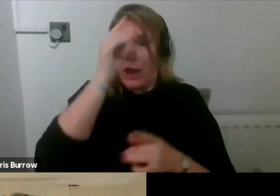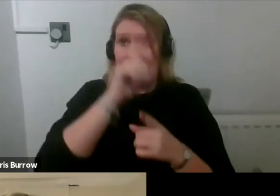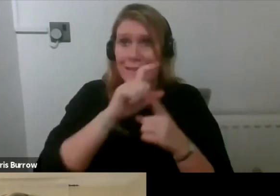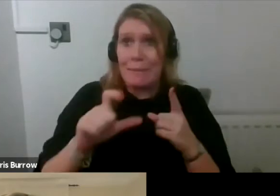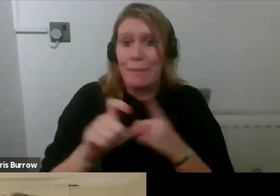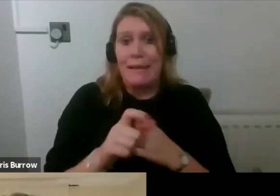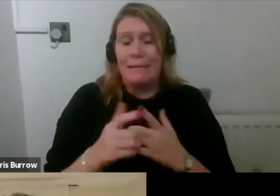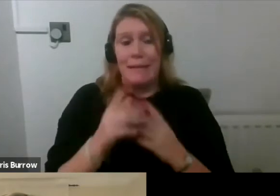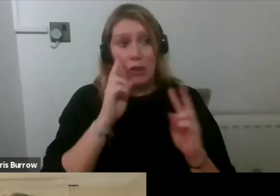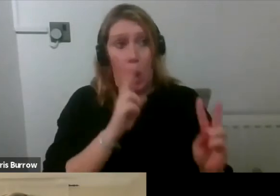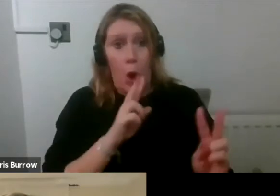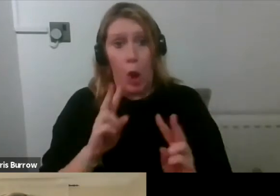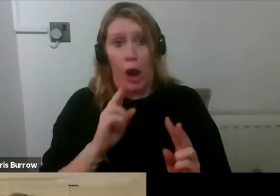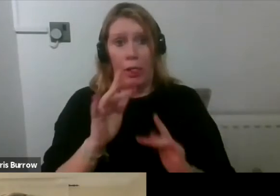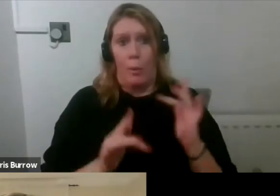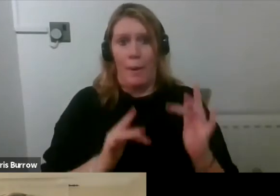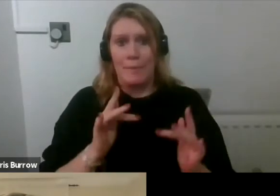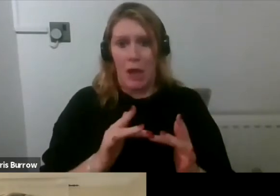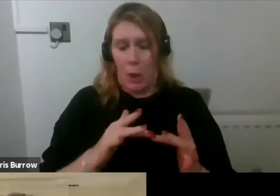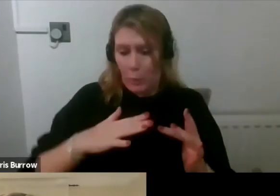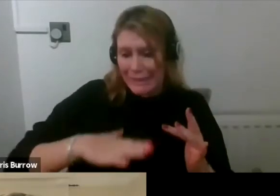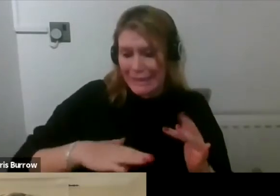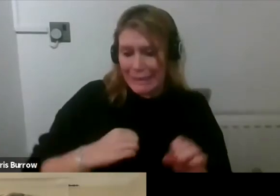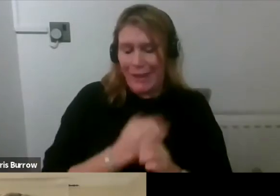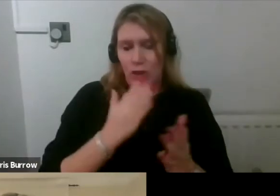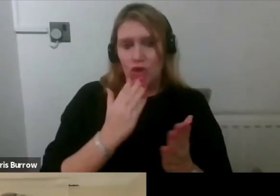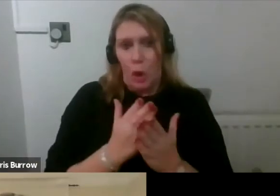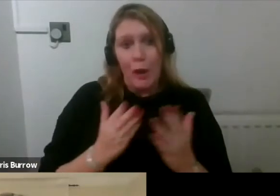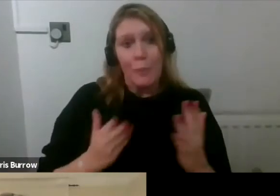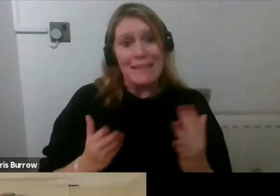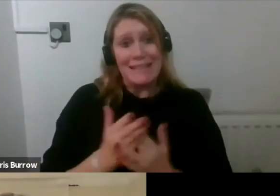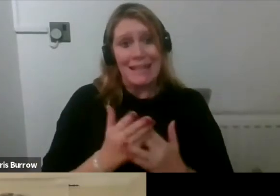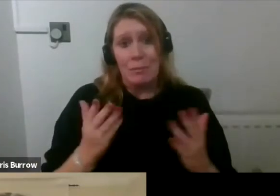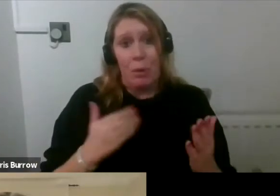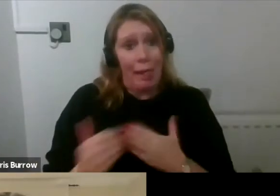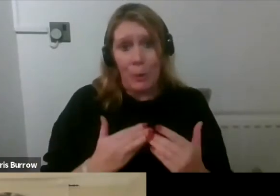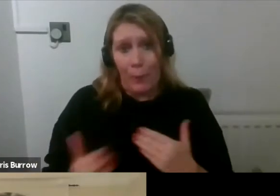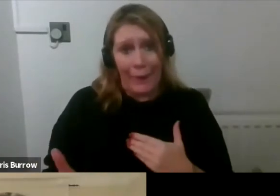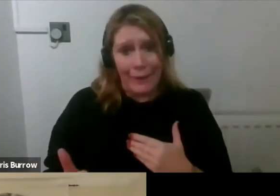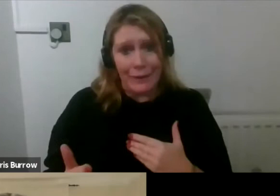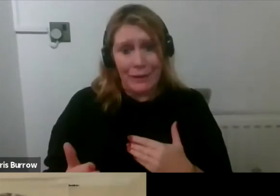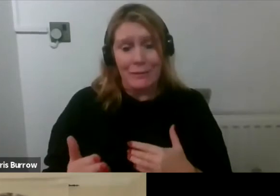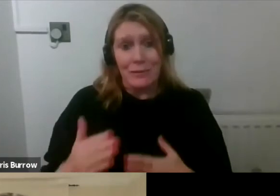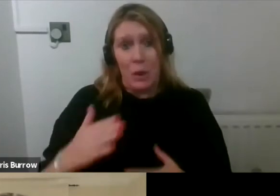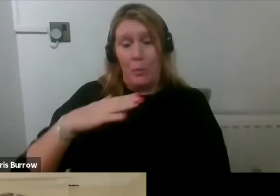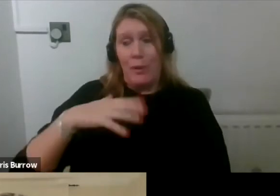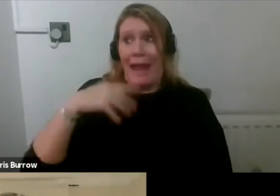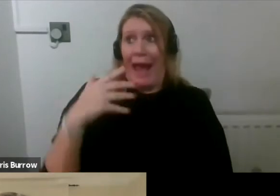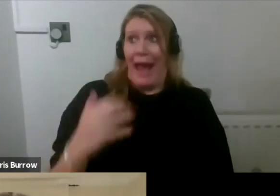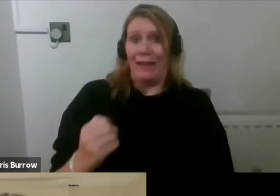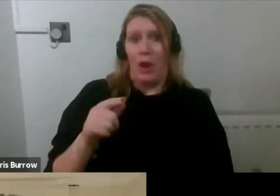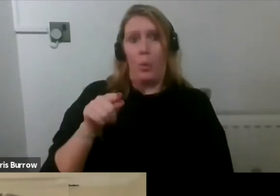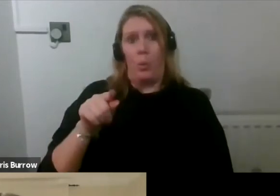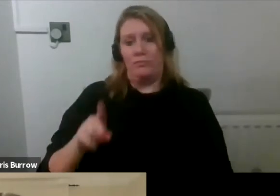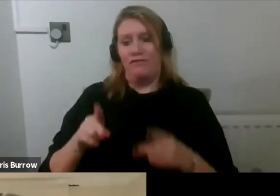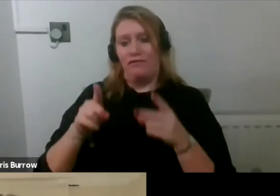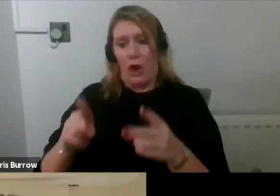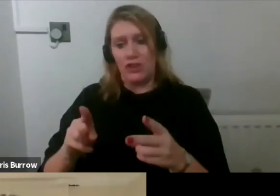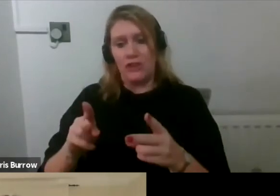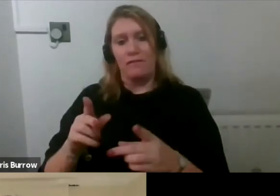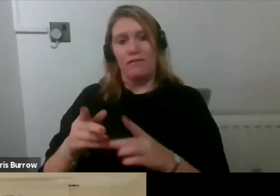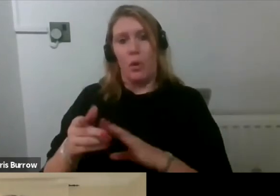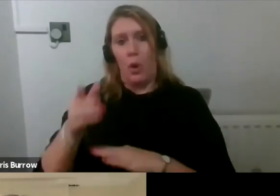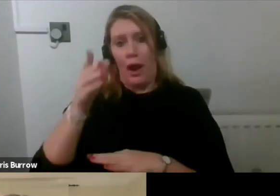look at this website, we were making a statement that there is a version for people with learning disabilities with widget